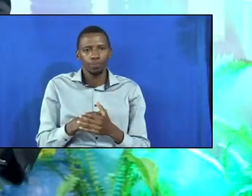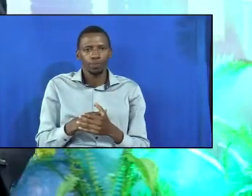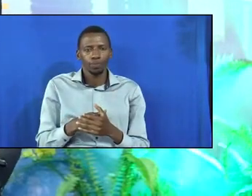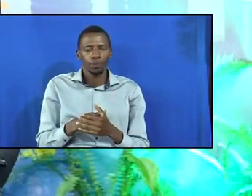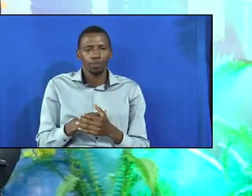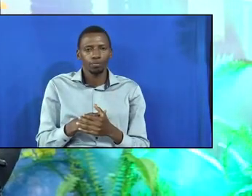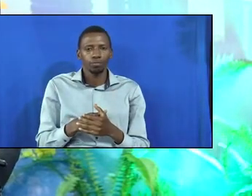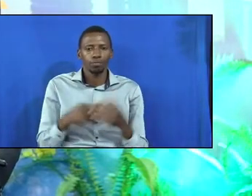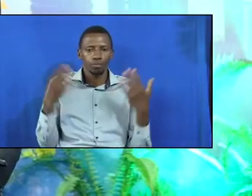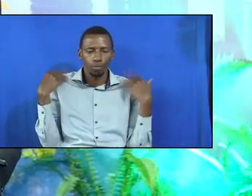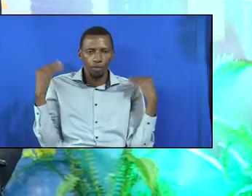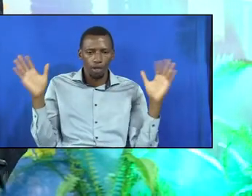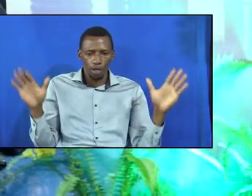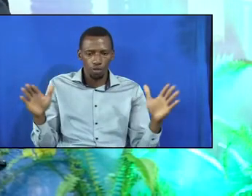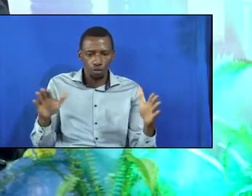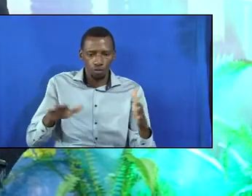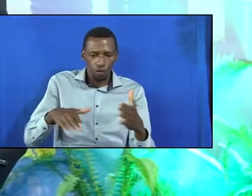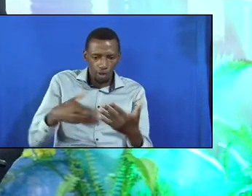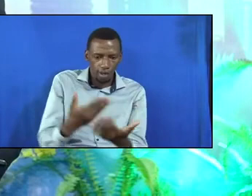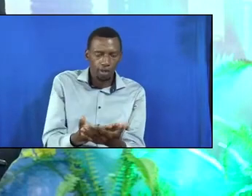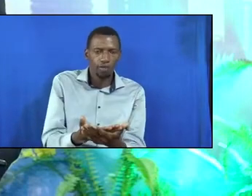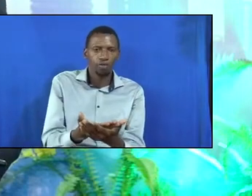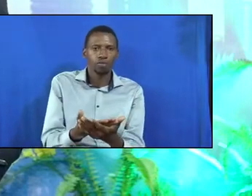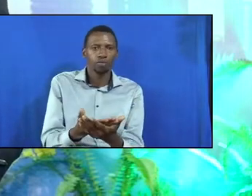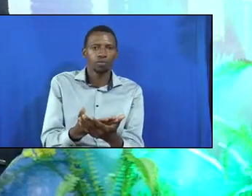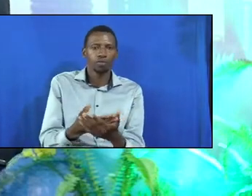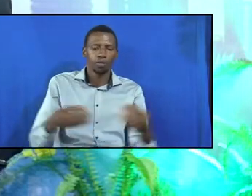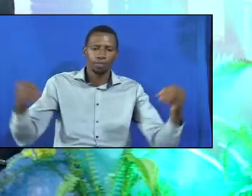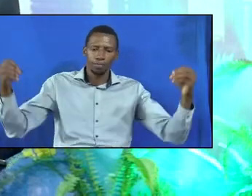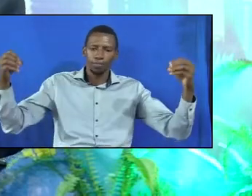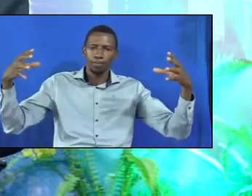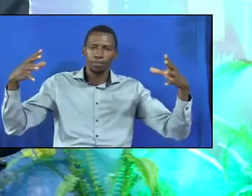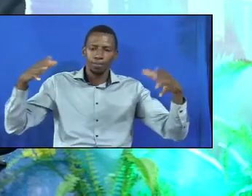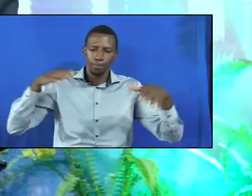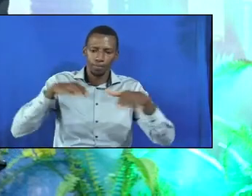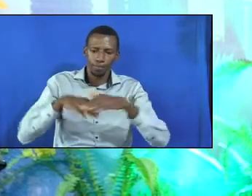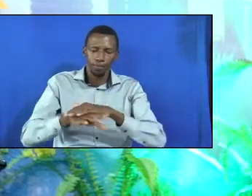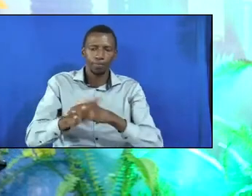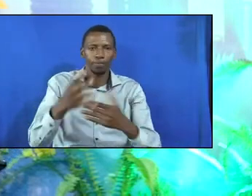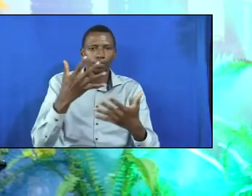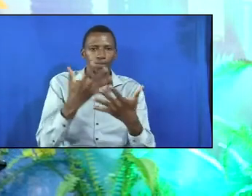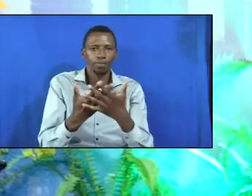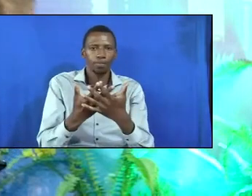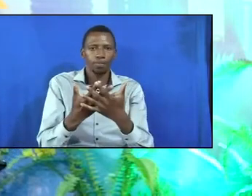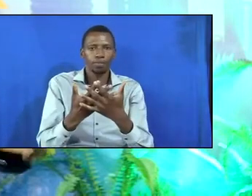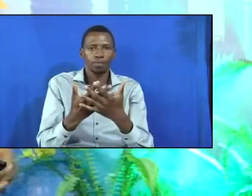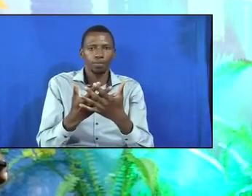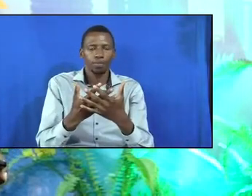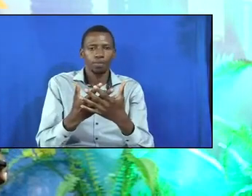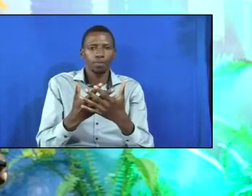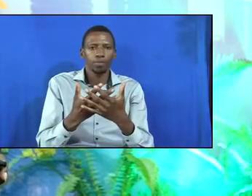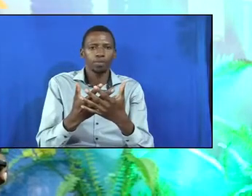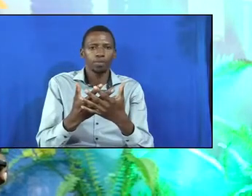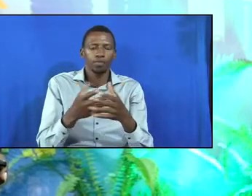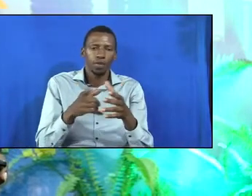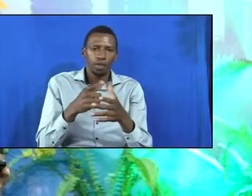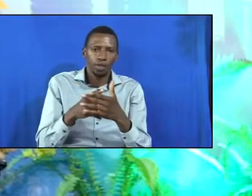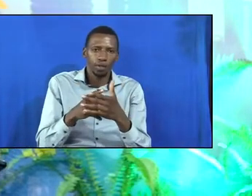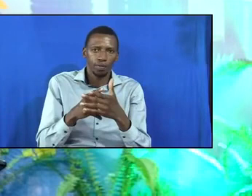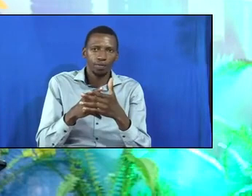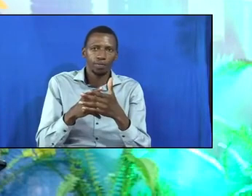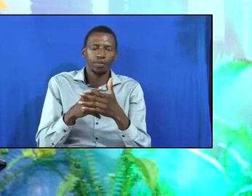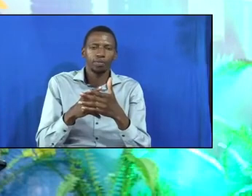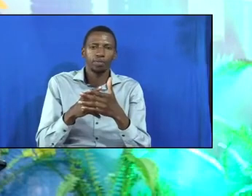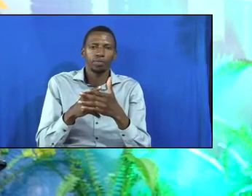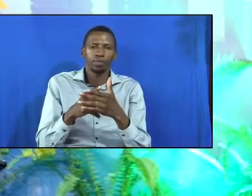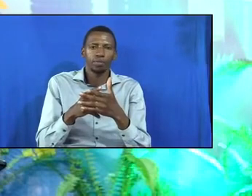He gets there, gets into the prison, and quickly he strikes Peter on the side.